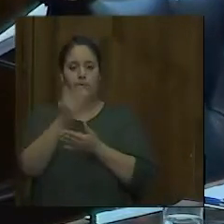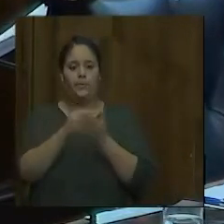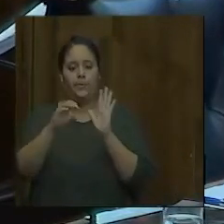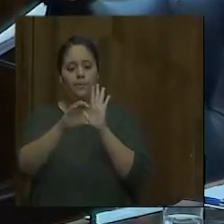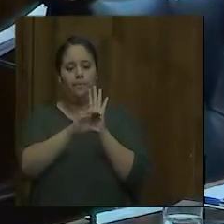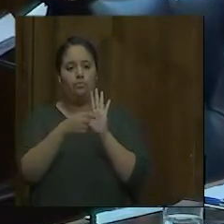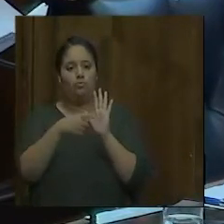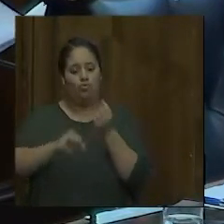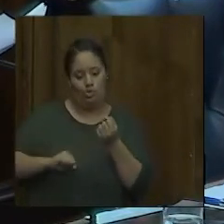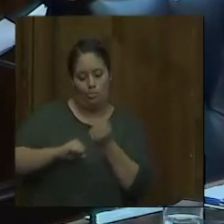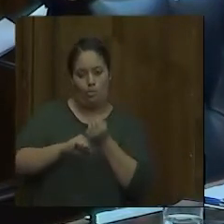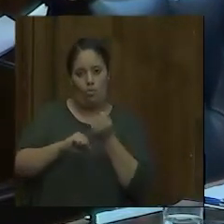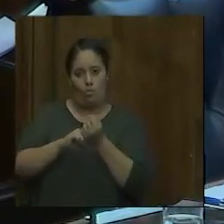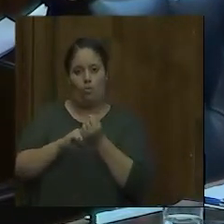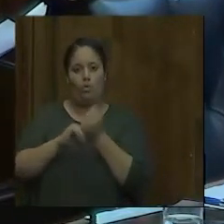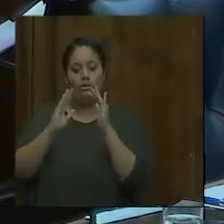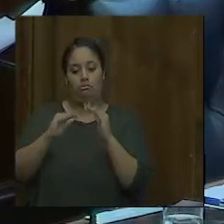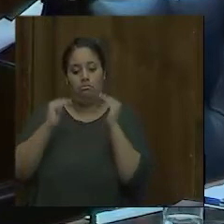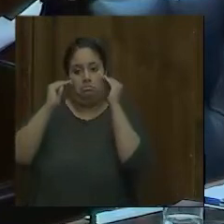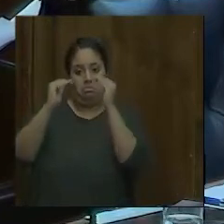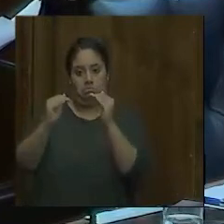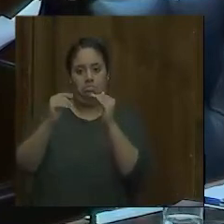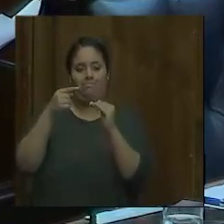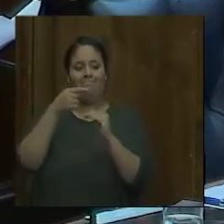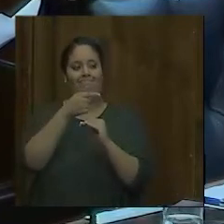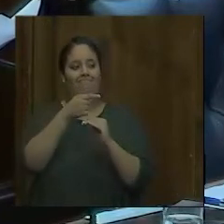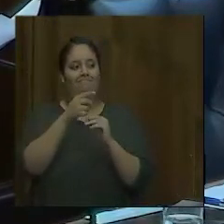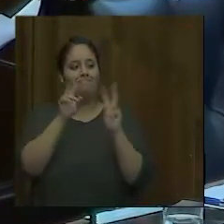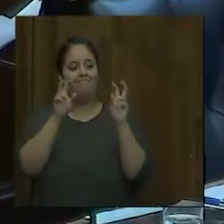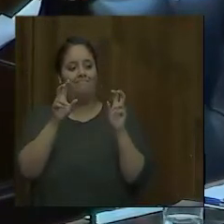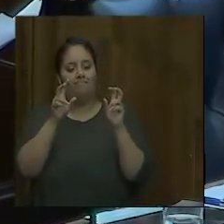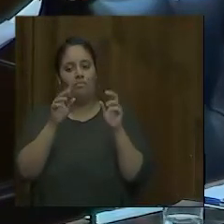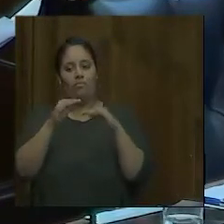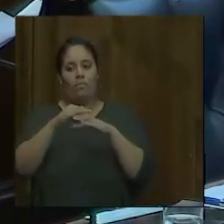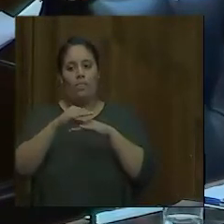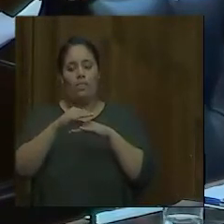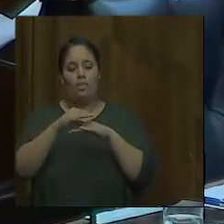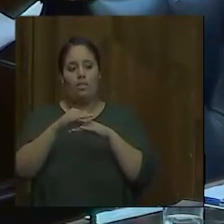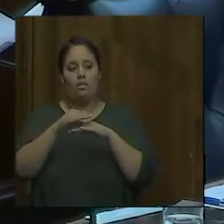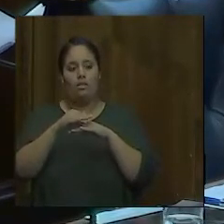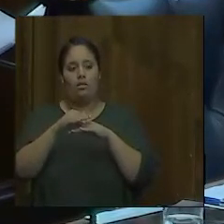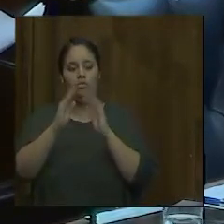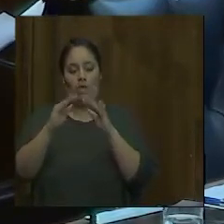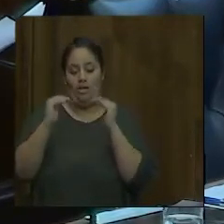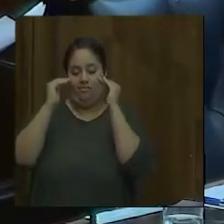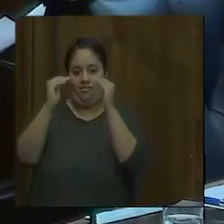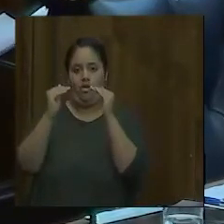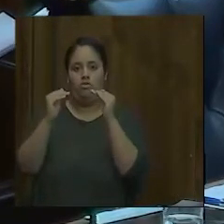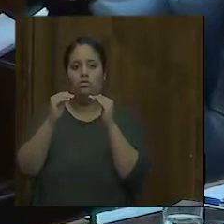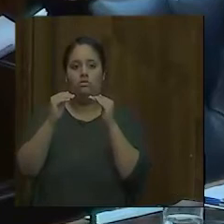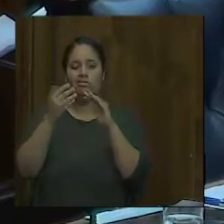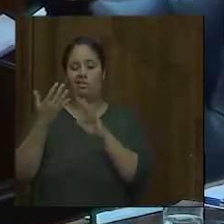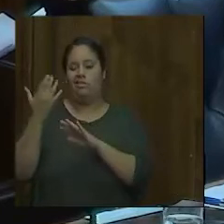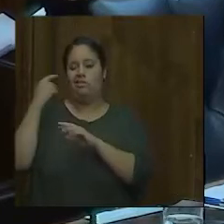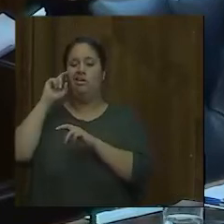to support the elevation of the status of and advancing the